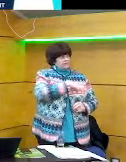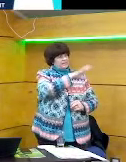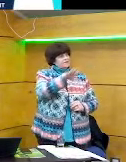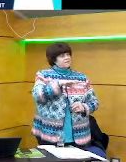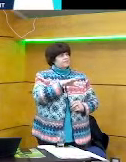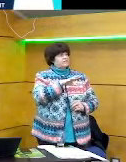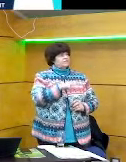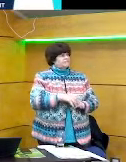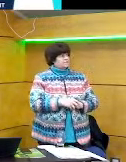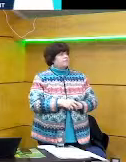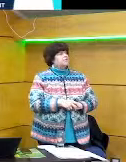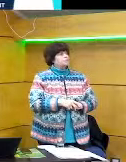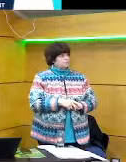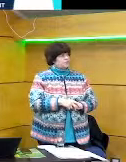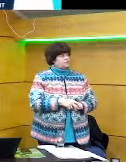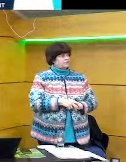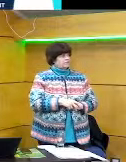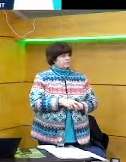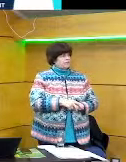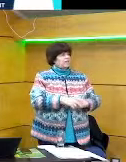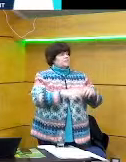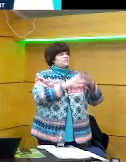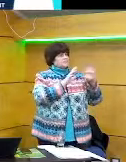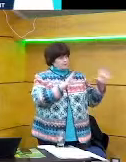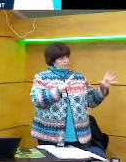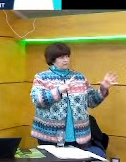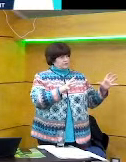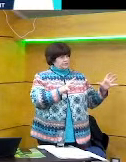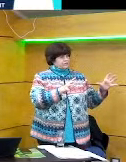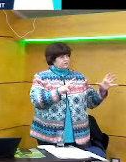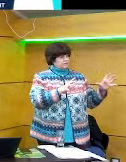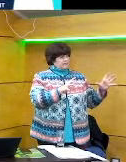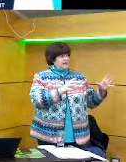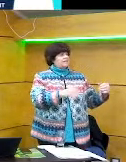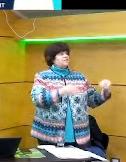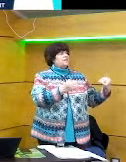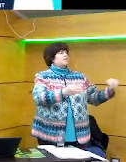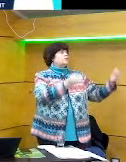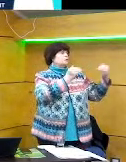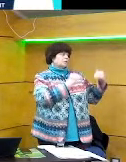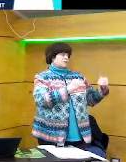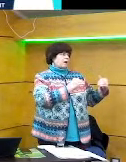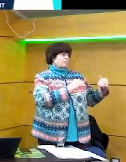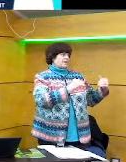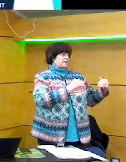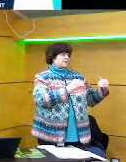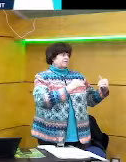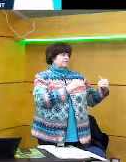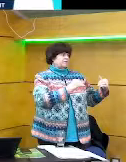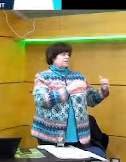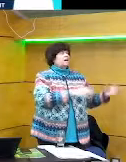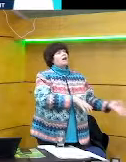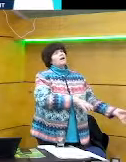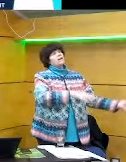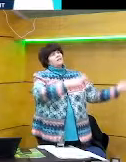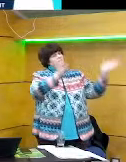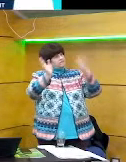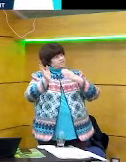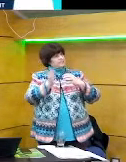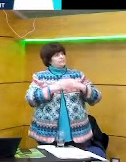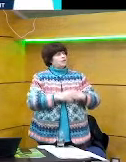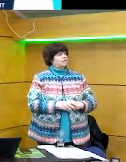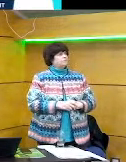done in the southern region separately, and then your top candidates